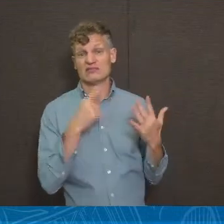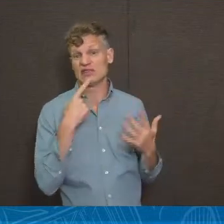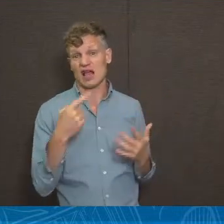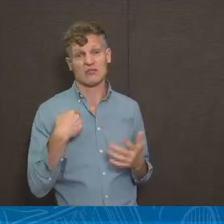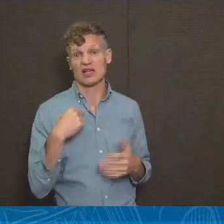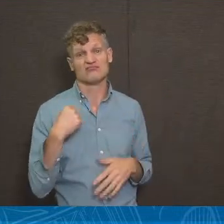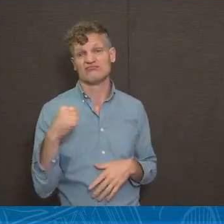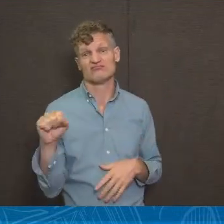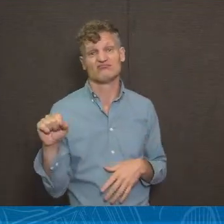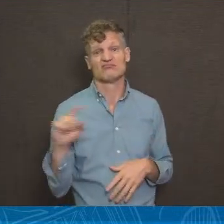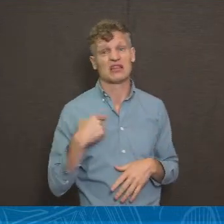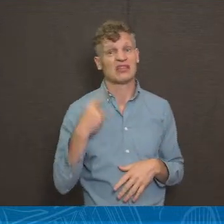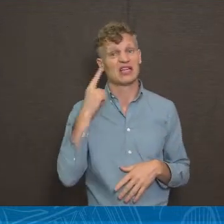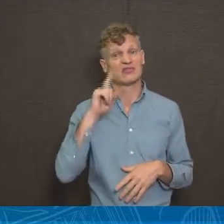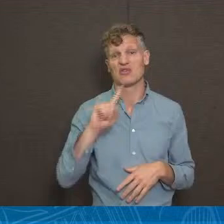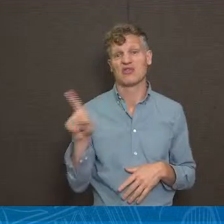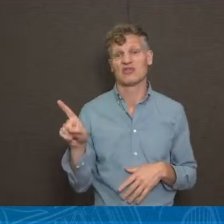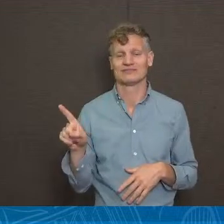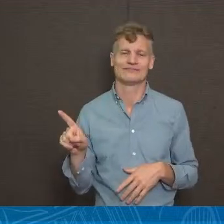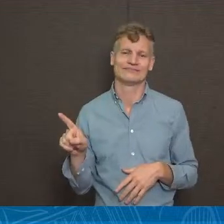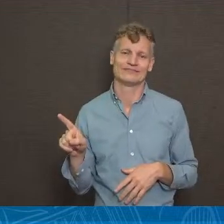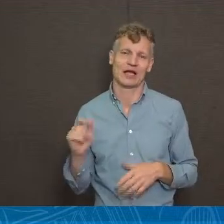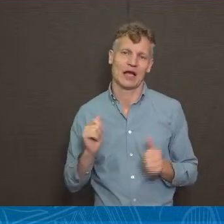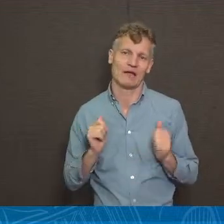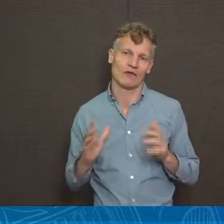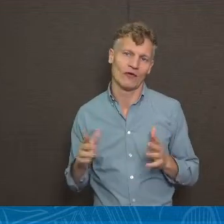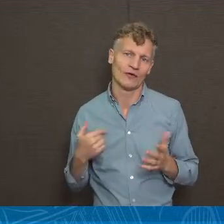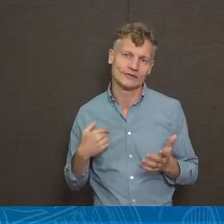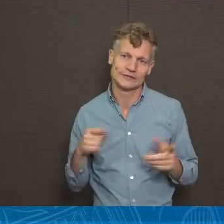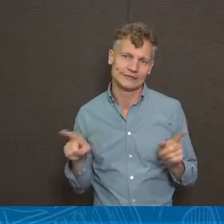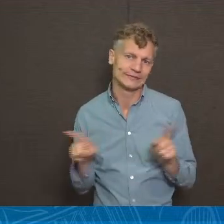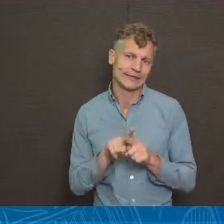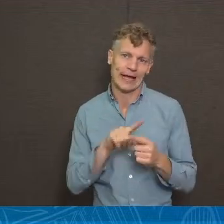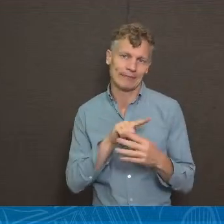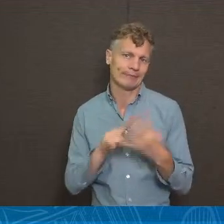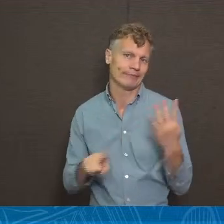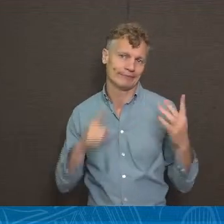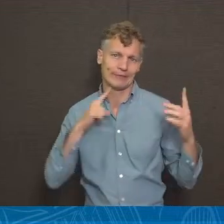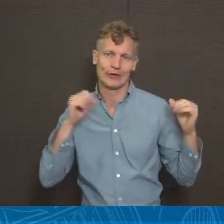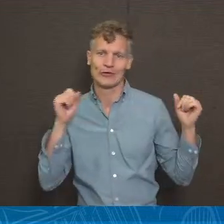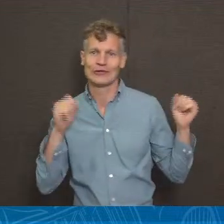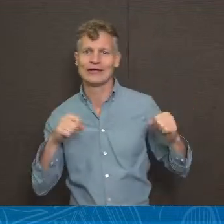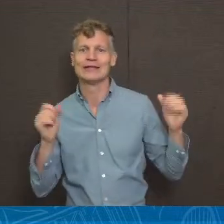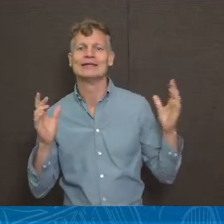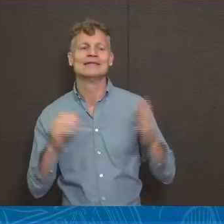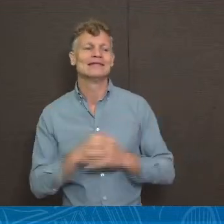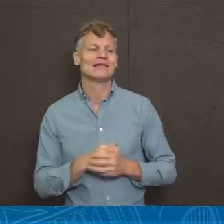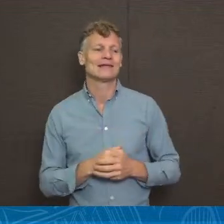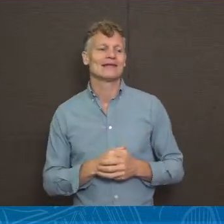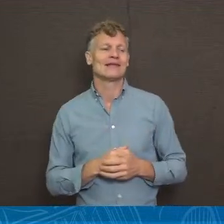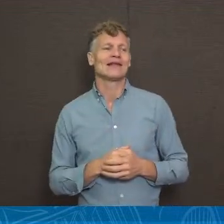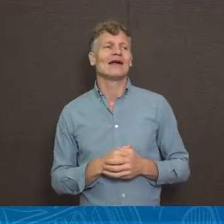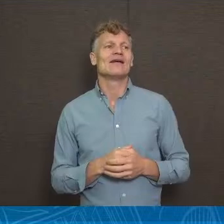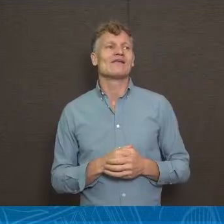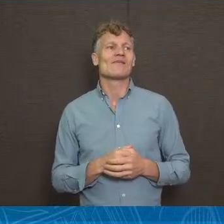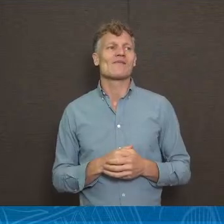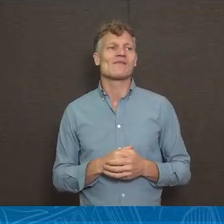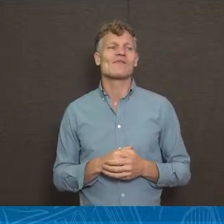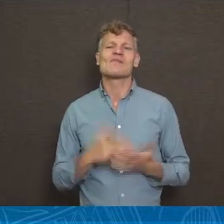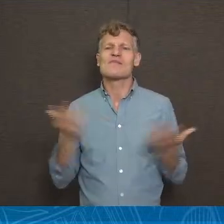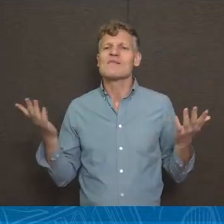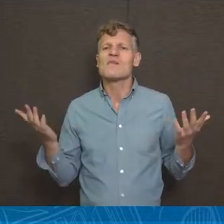But yeah, I think for all these reasons, but also draft articles, a treaty that also goes right back and